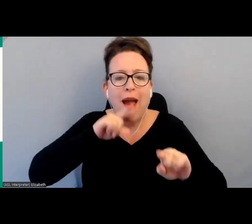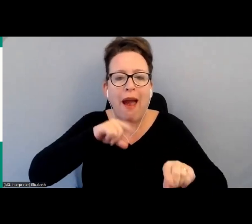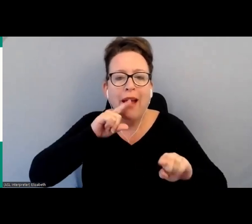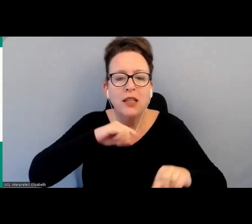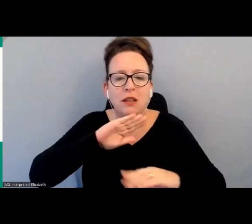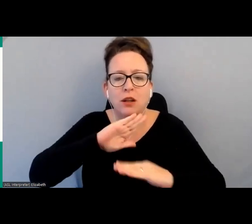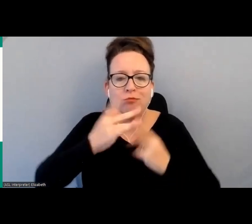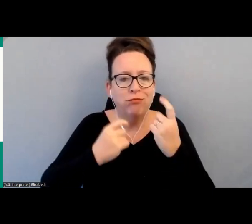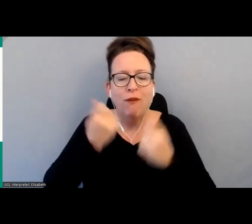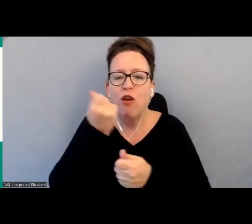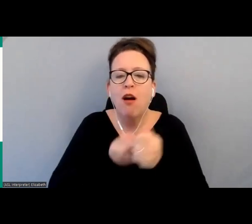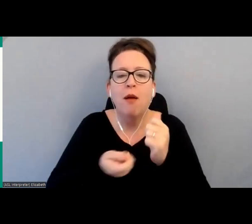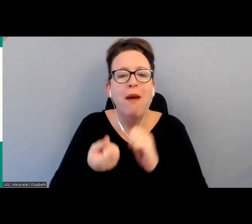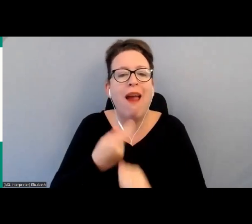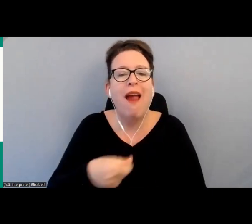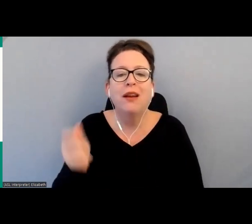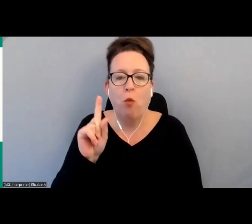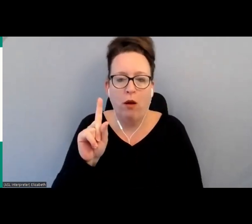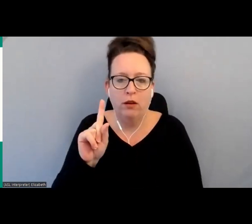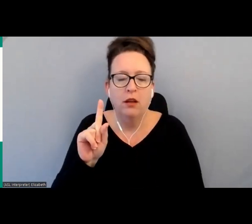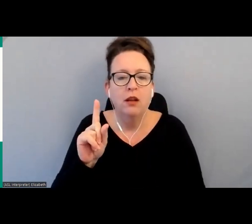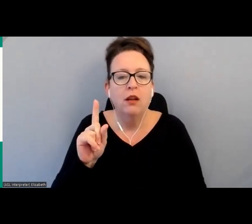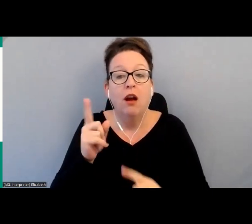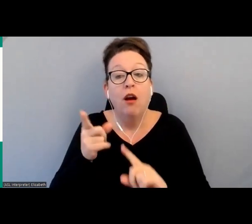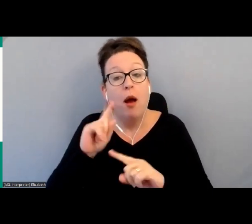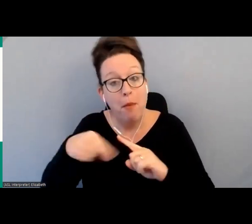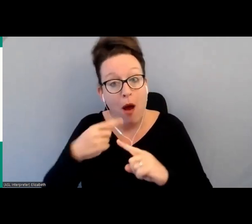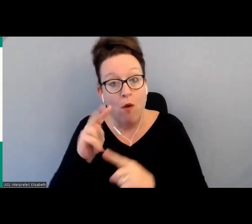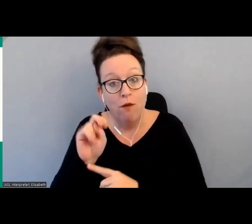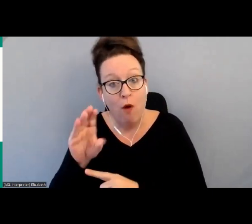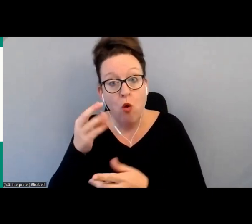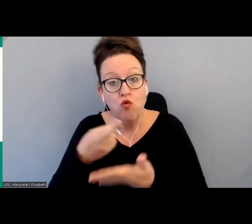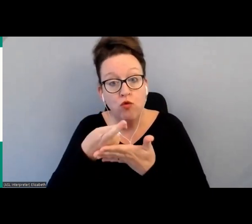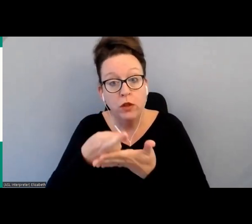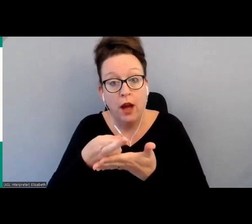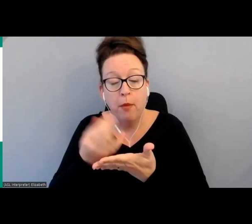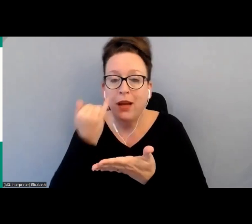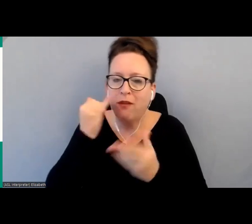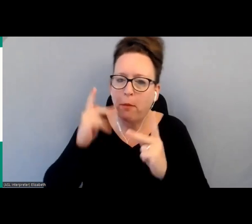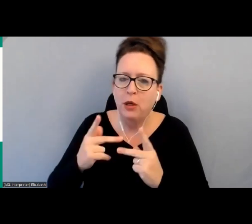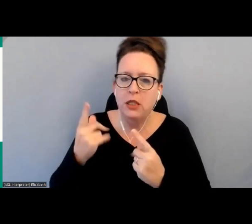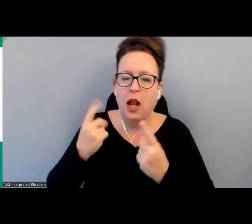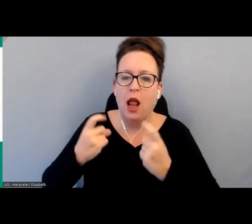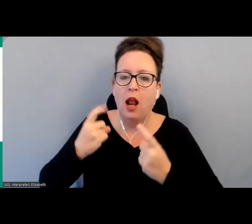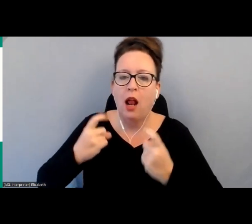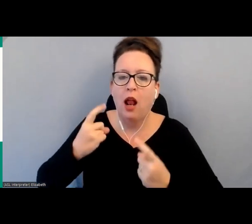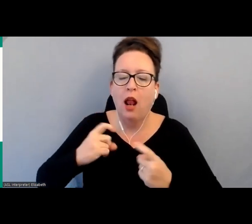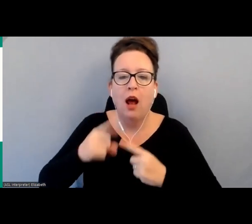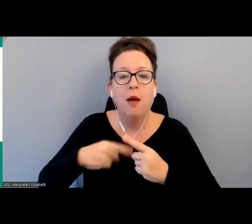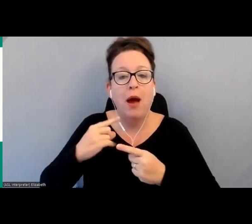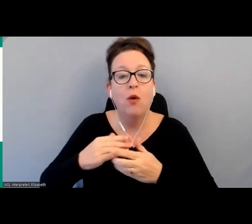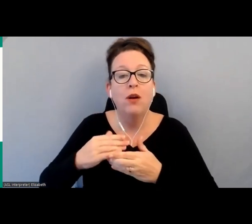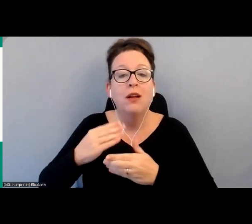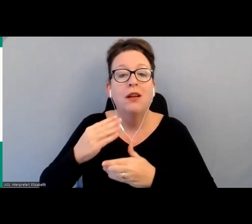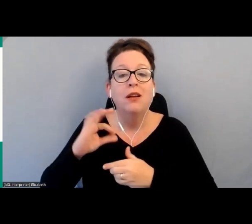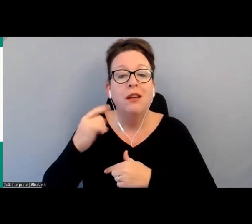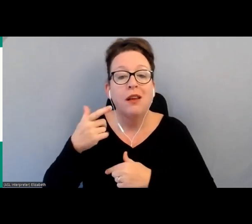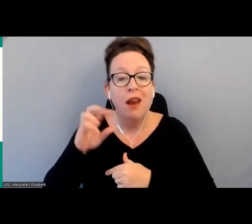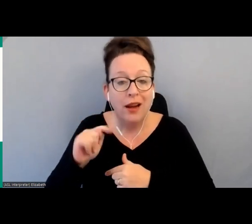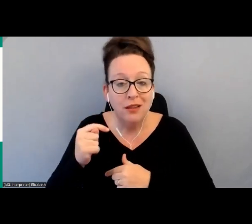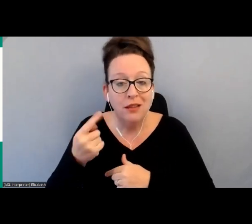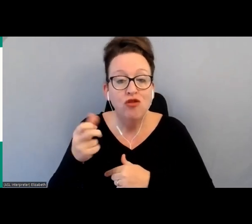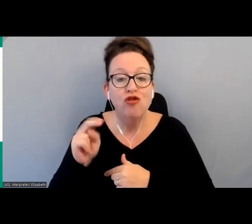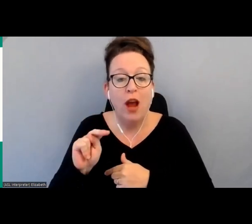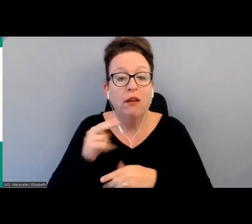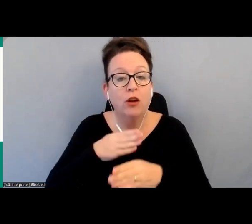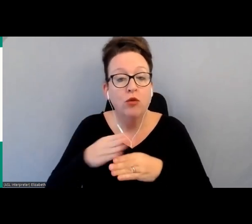from the public on general vocational rehabilitation. If somebody has a lot of questions about NextGen careers,